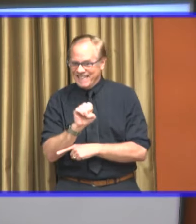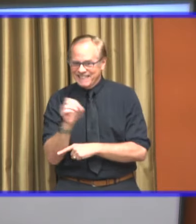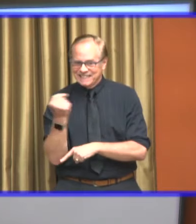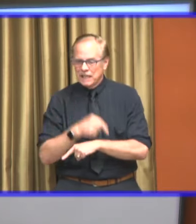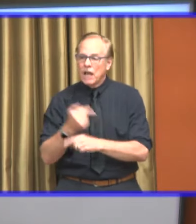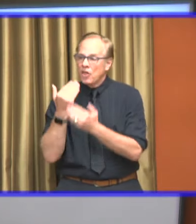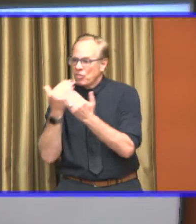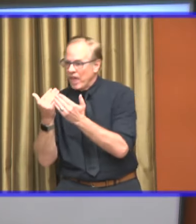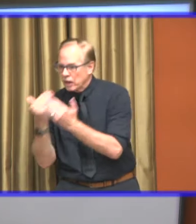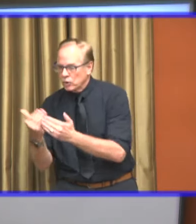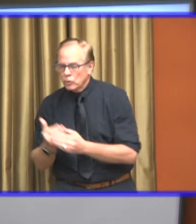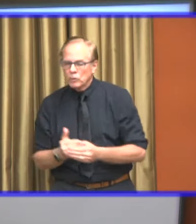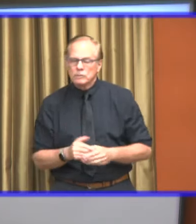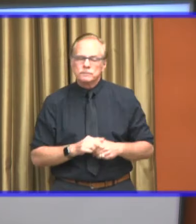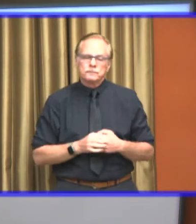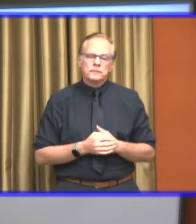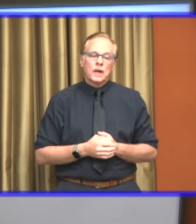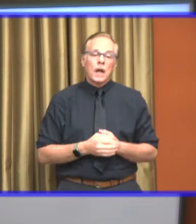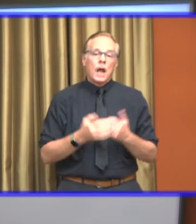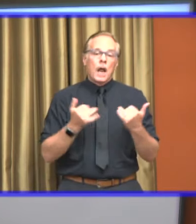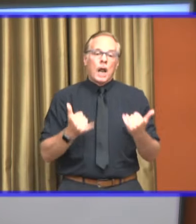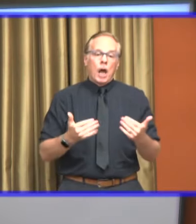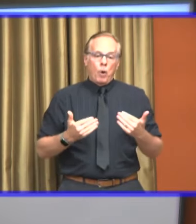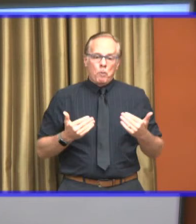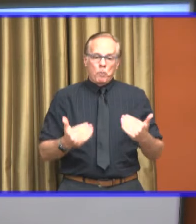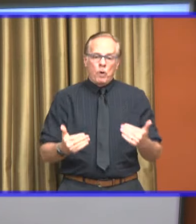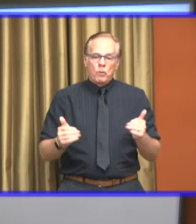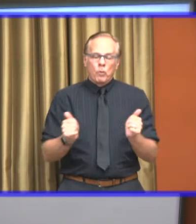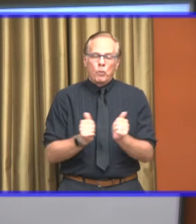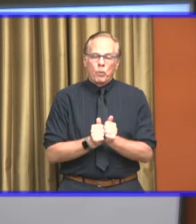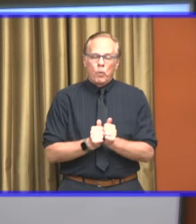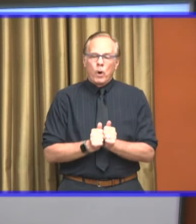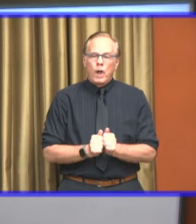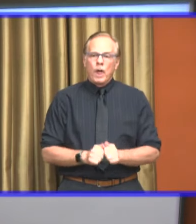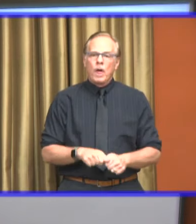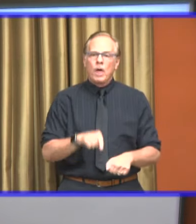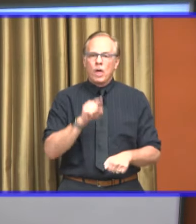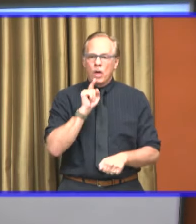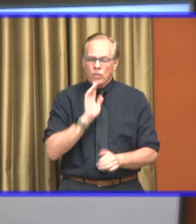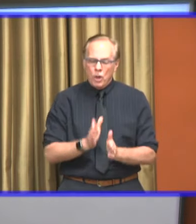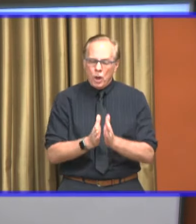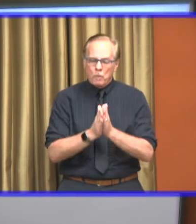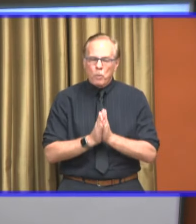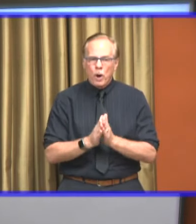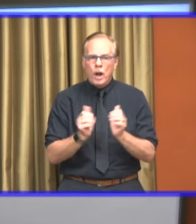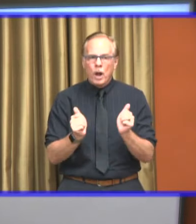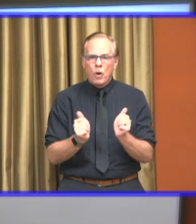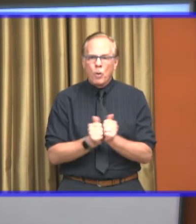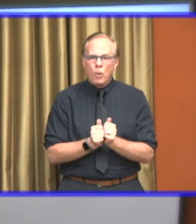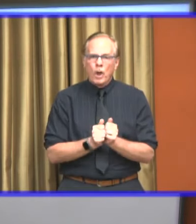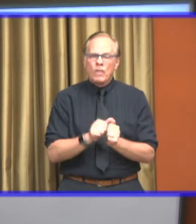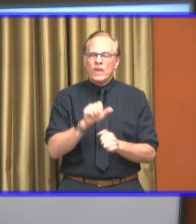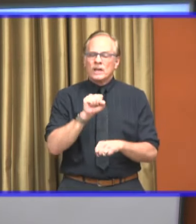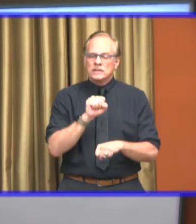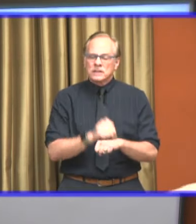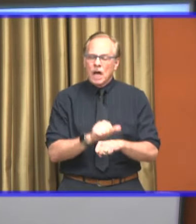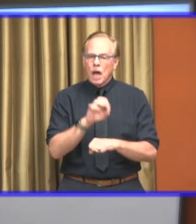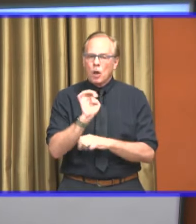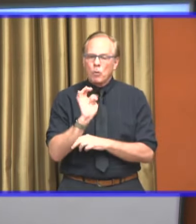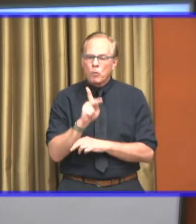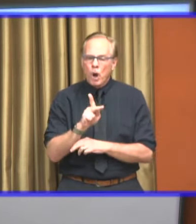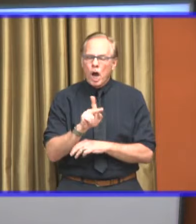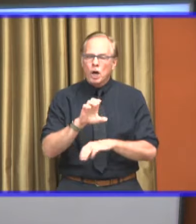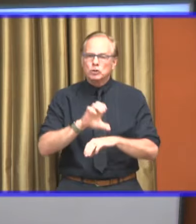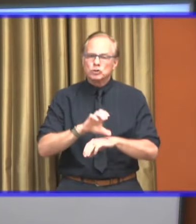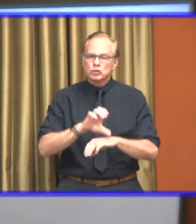Thank you, Councilman Good. All right, we're going to move on to an invocation with Pastor Matt Kottman, Solid Rock Church, and pledge